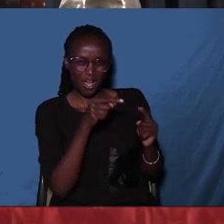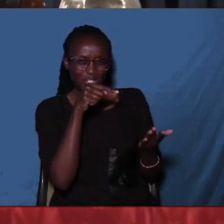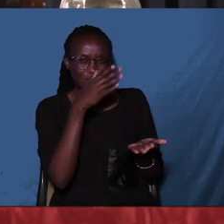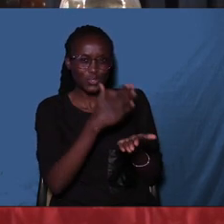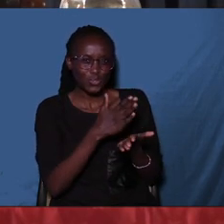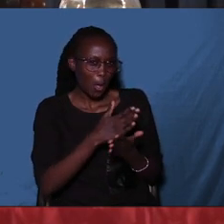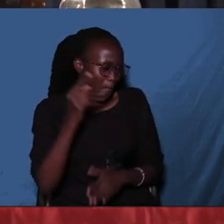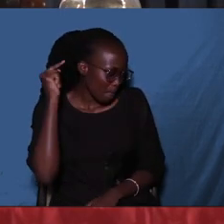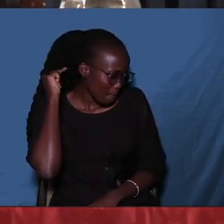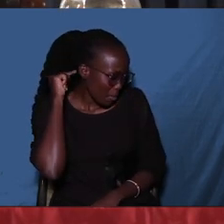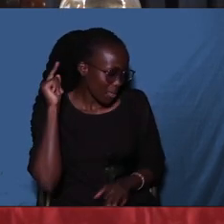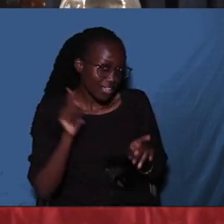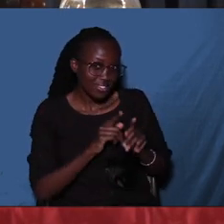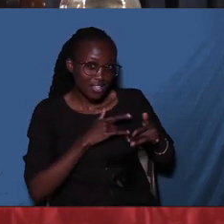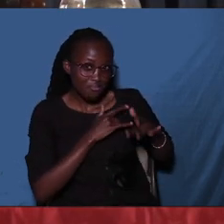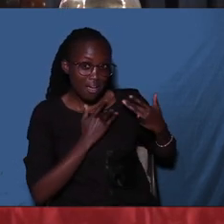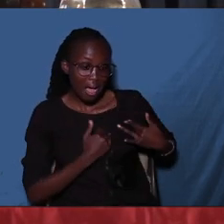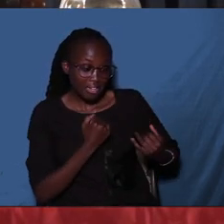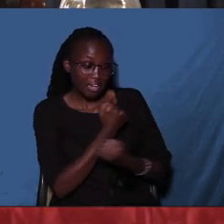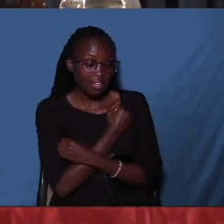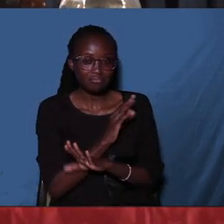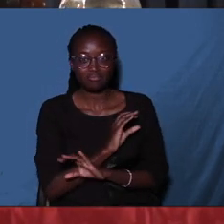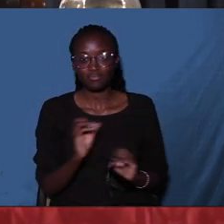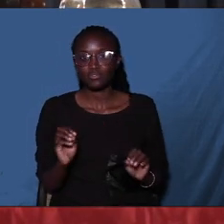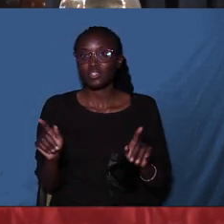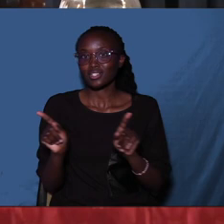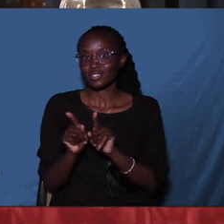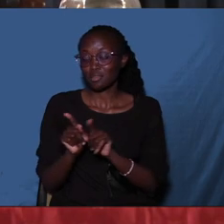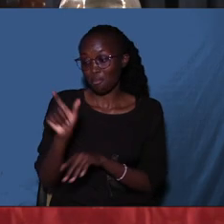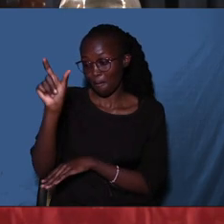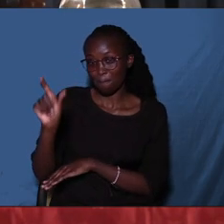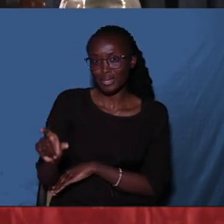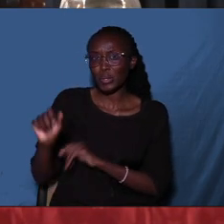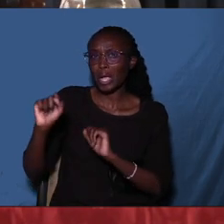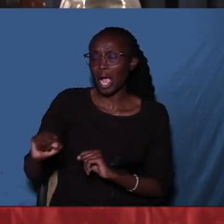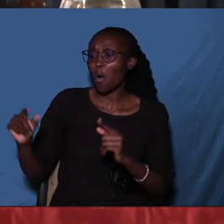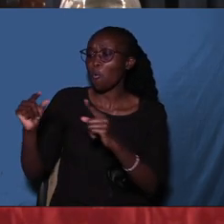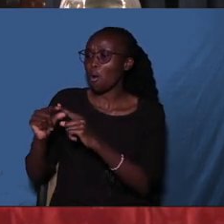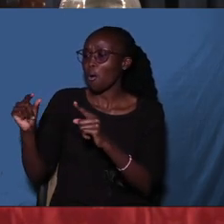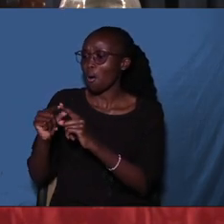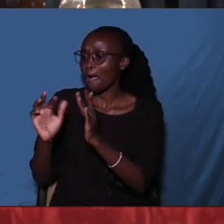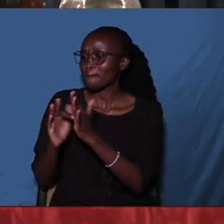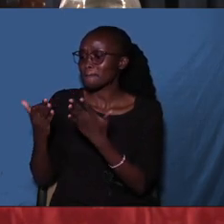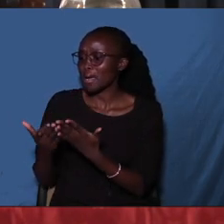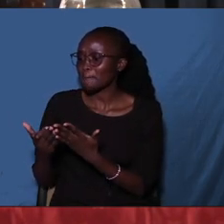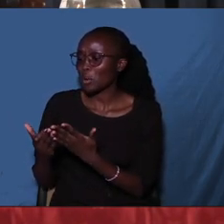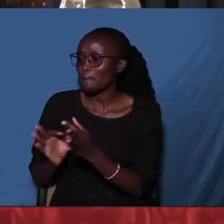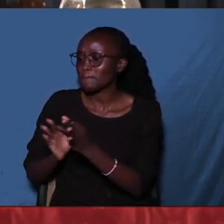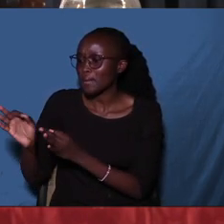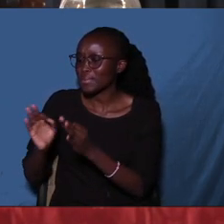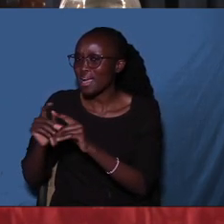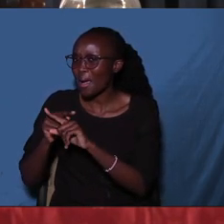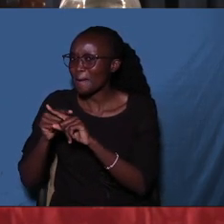know what, I am so much, in fact, they can even quote the Bible, but inside, double life. Actually, maybe in the morning they are Christian, but